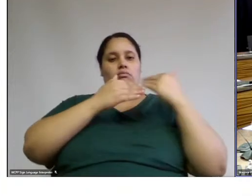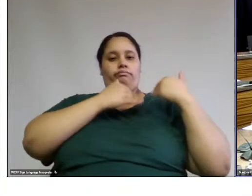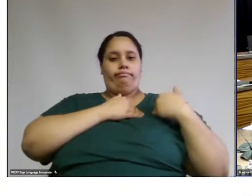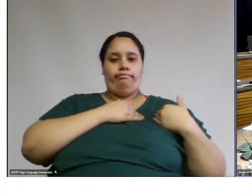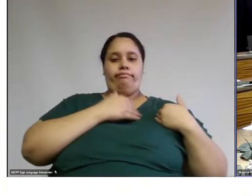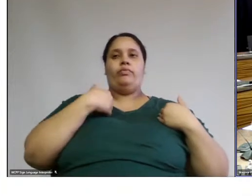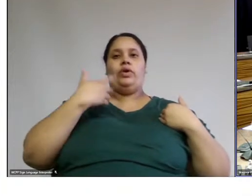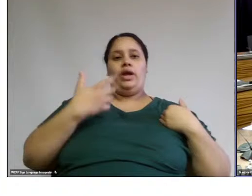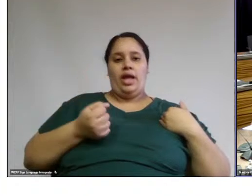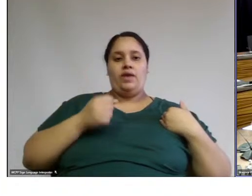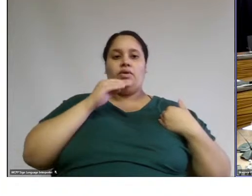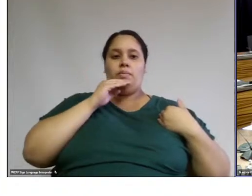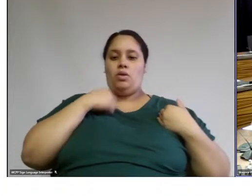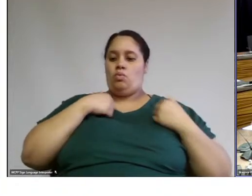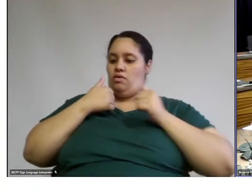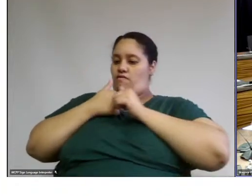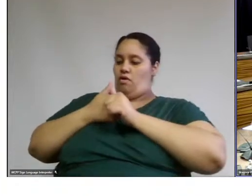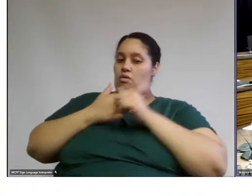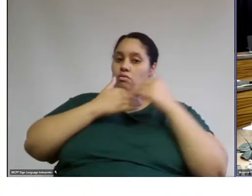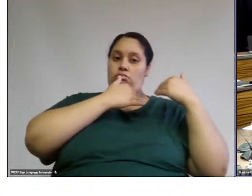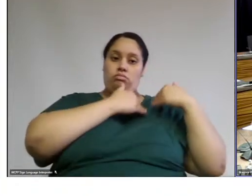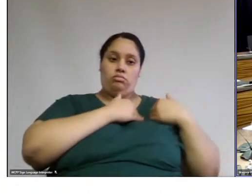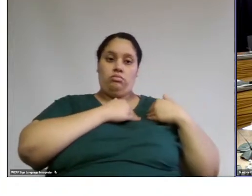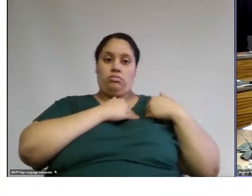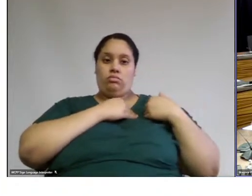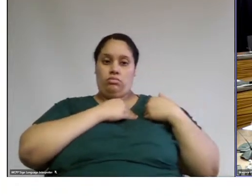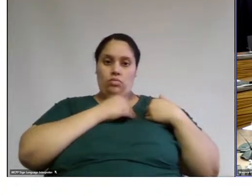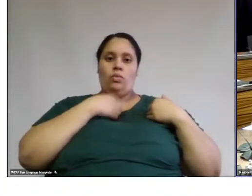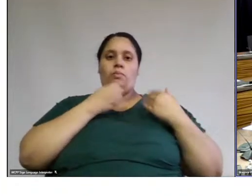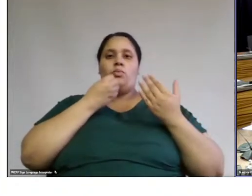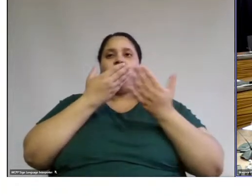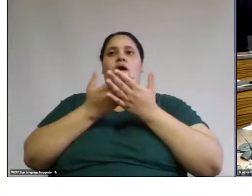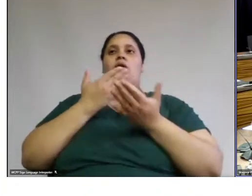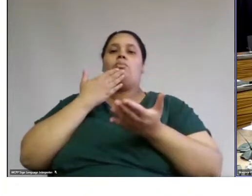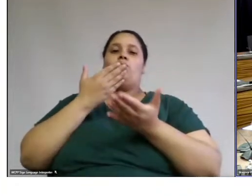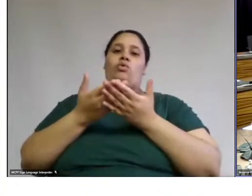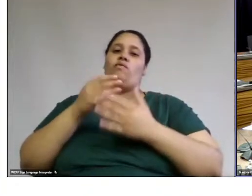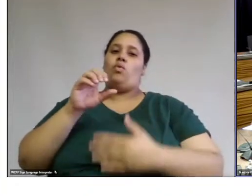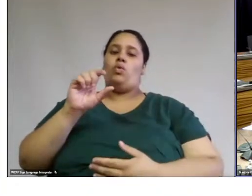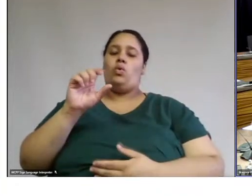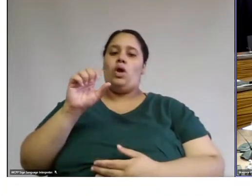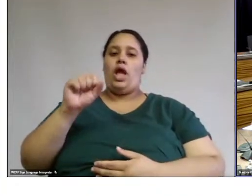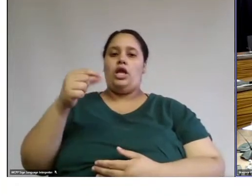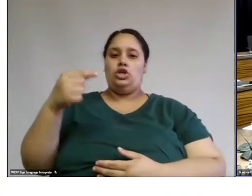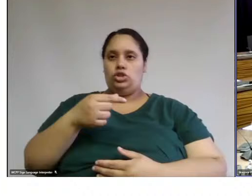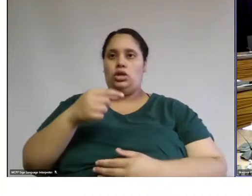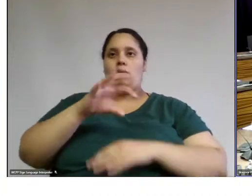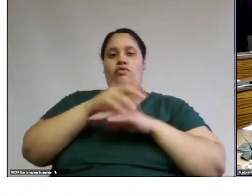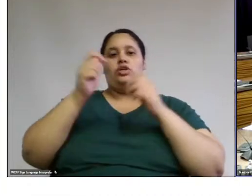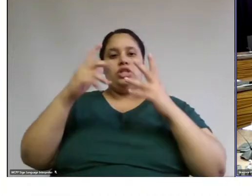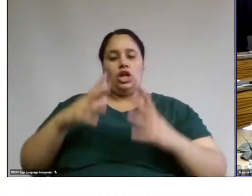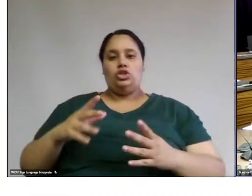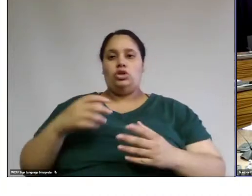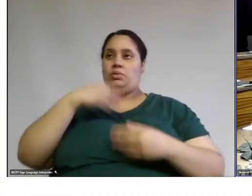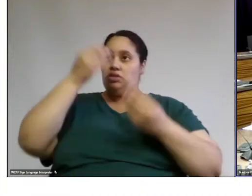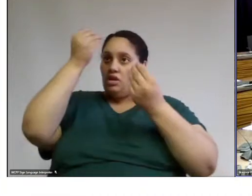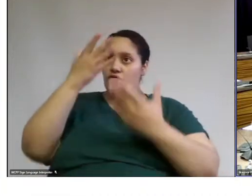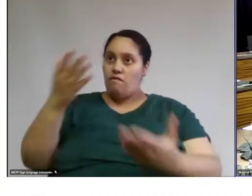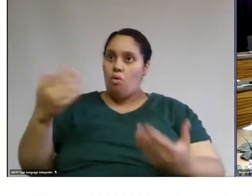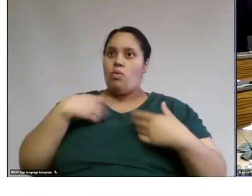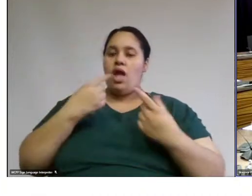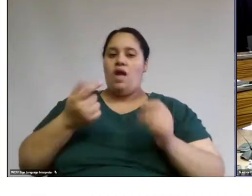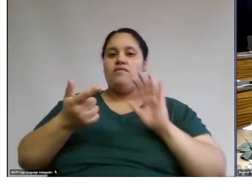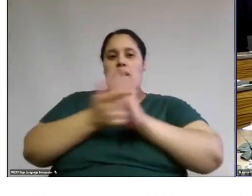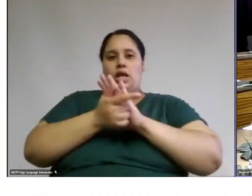in terms of that particular aspect, which means we have to provide proof to the AG and to Provincial Treasury to say we have an actual legal